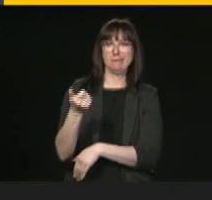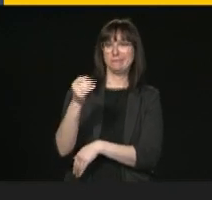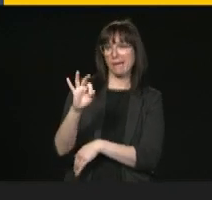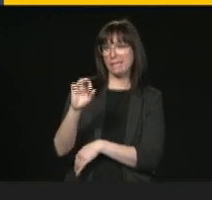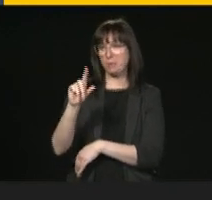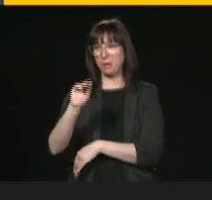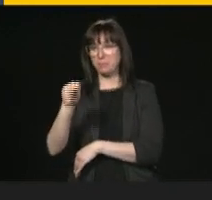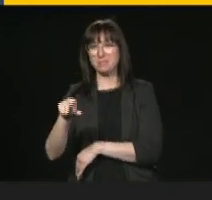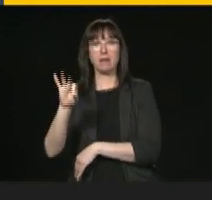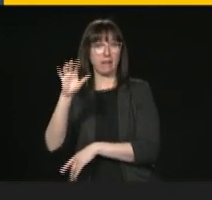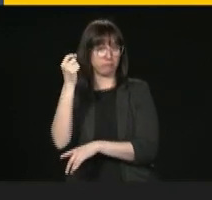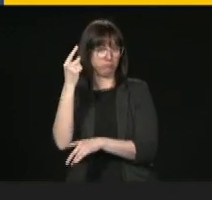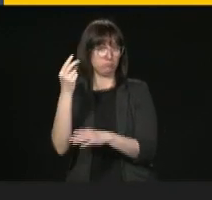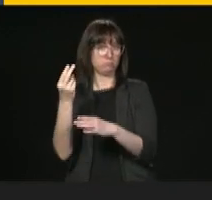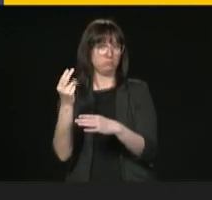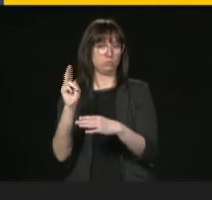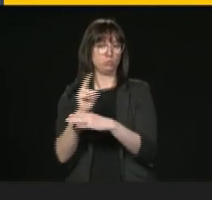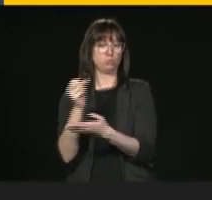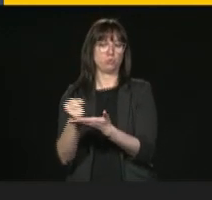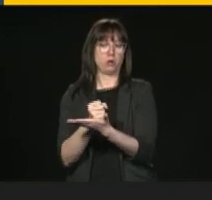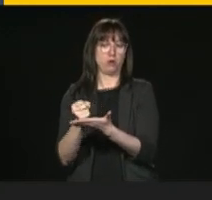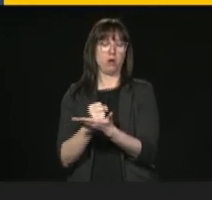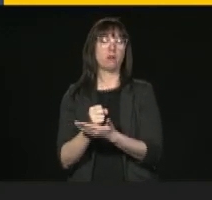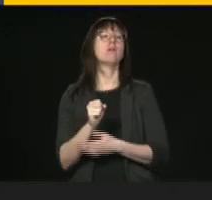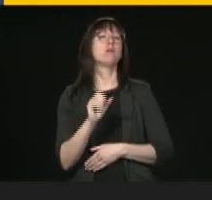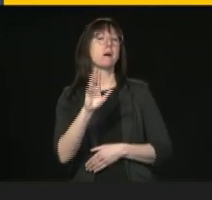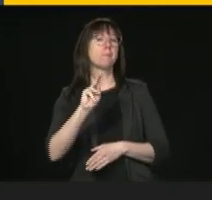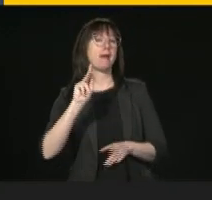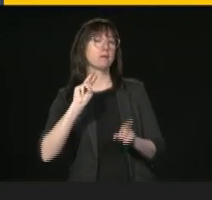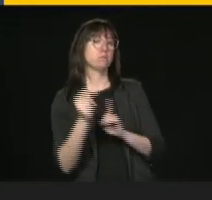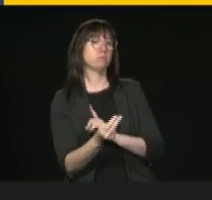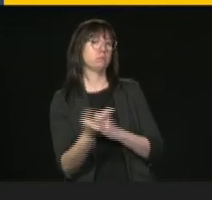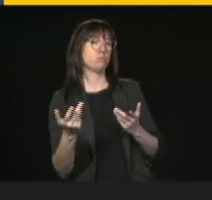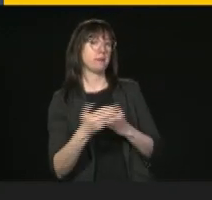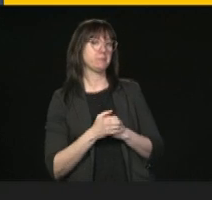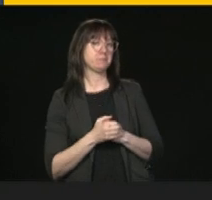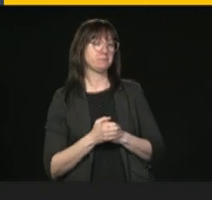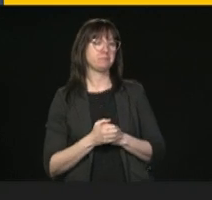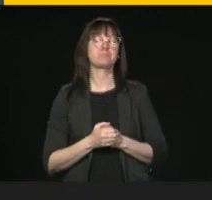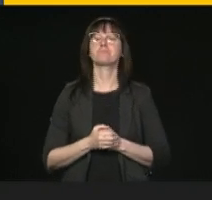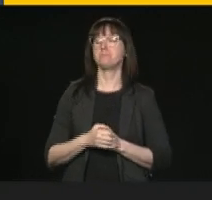you on that subject, Mr. Morneau? To be very clear,